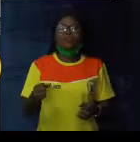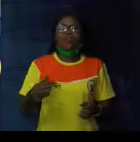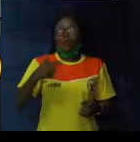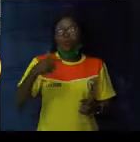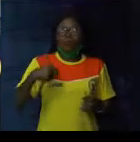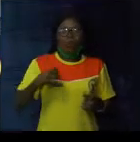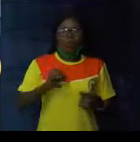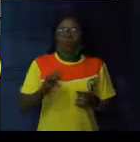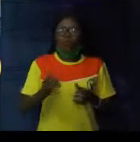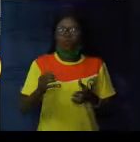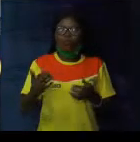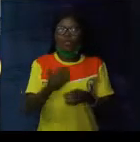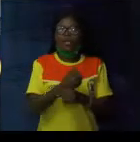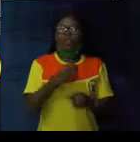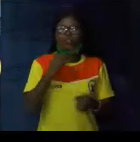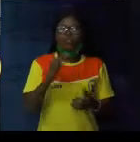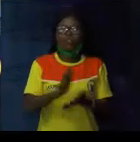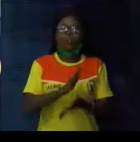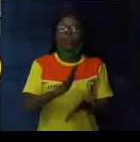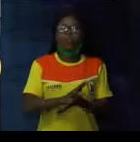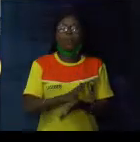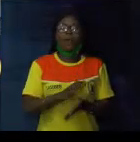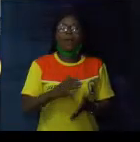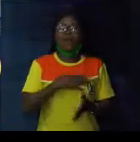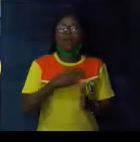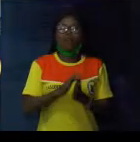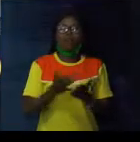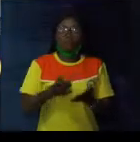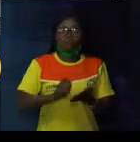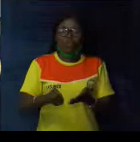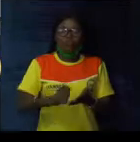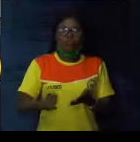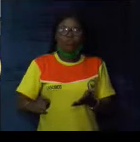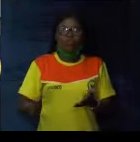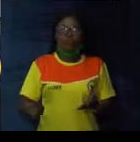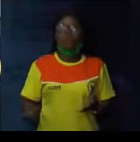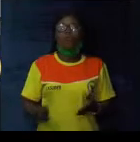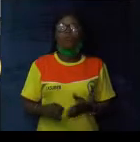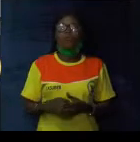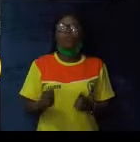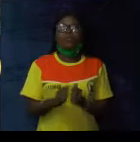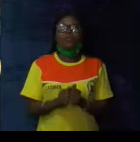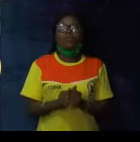paper, because you will be doing a lot of calculations. Let's begin.